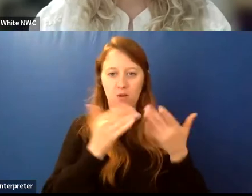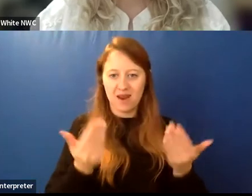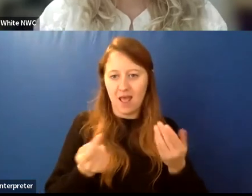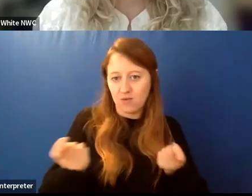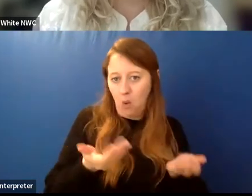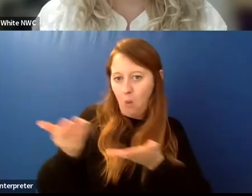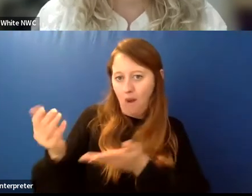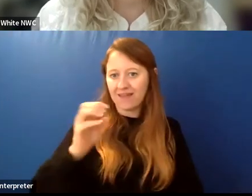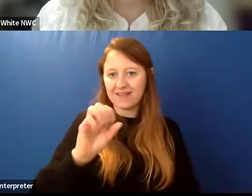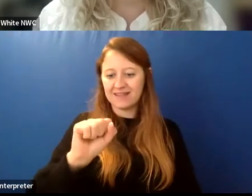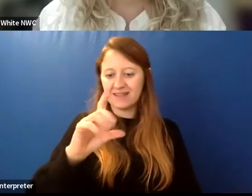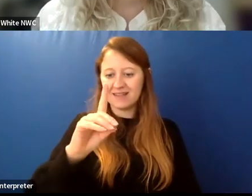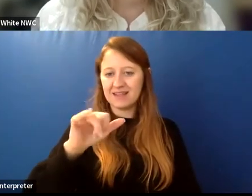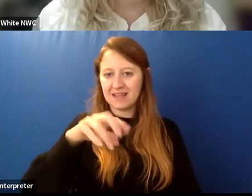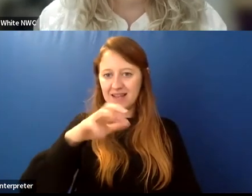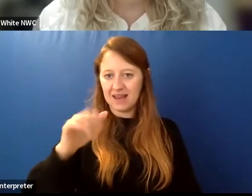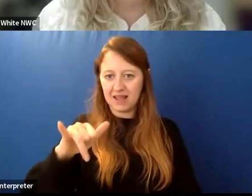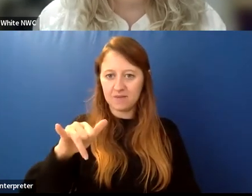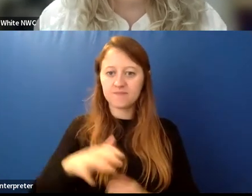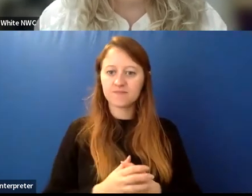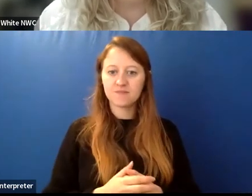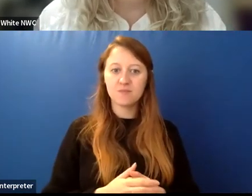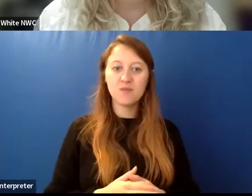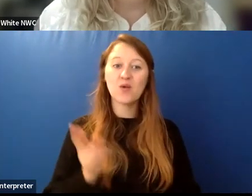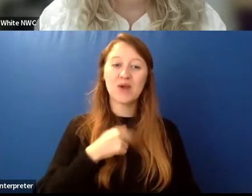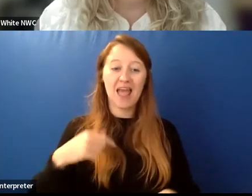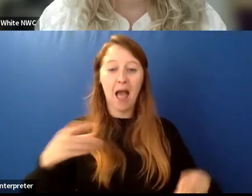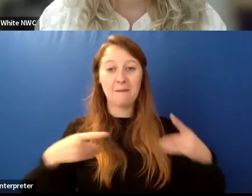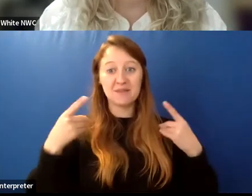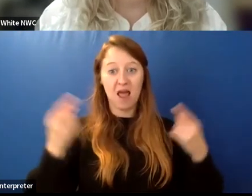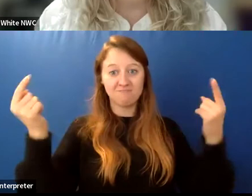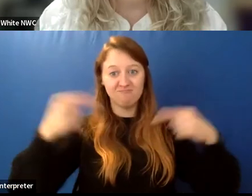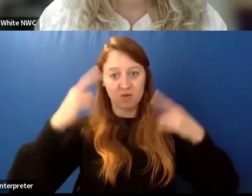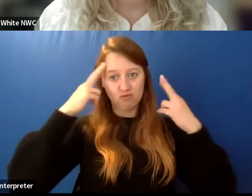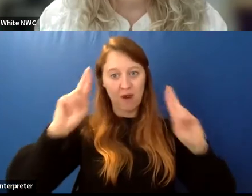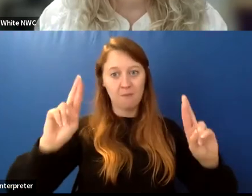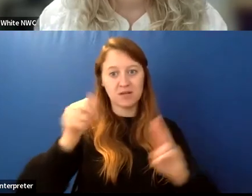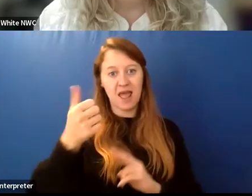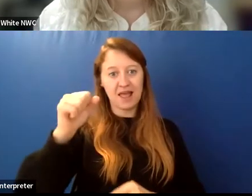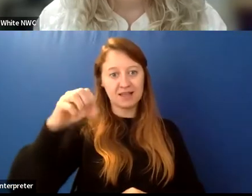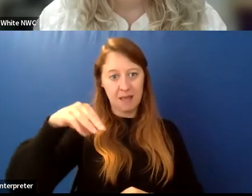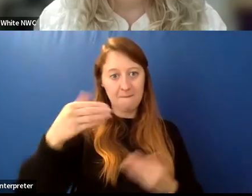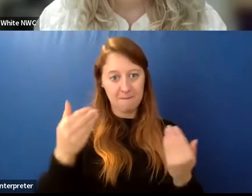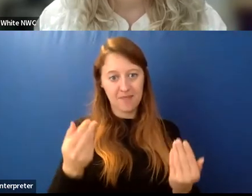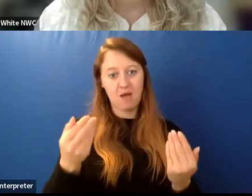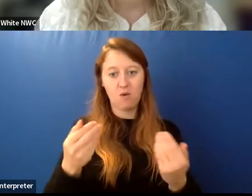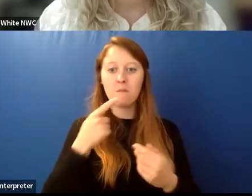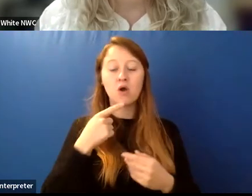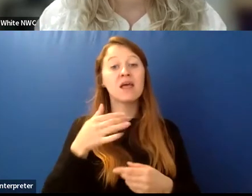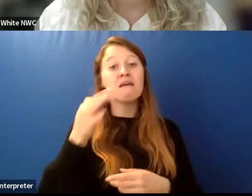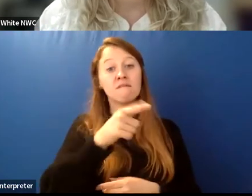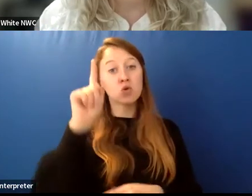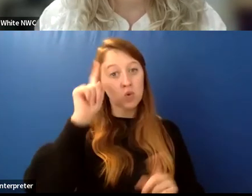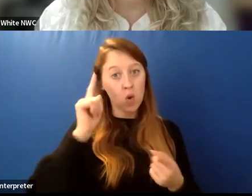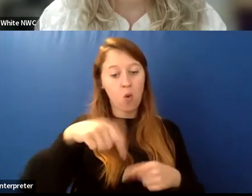Okay, thank you very much. Thanks for having me, and I'm really delighted to be representing ASN today. For those who don't know Abortion Support